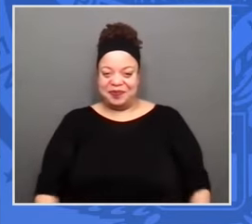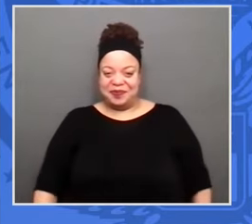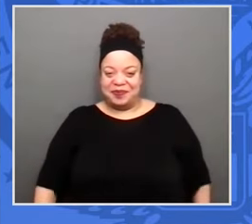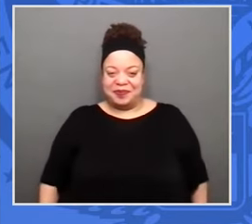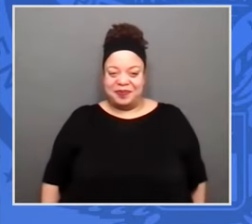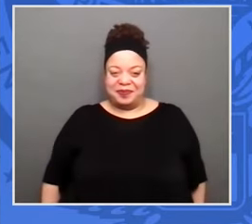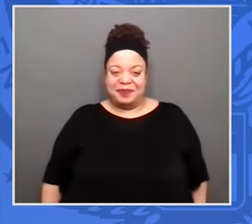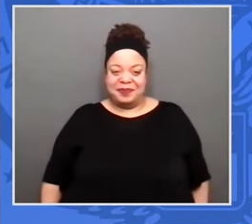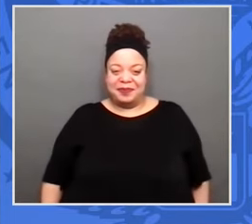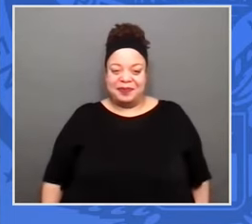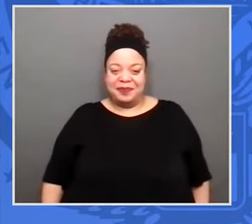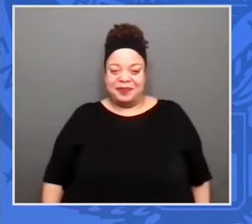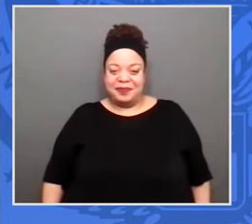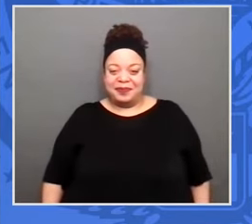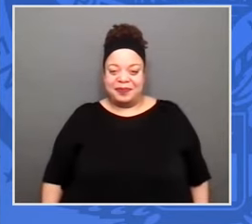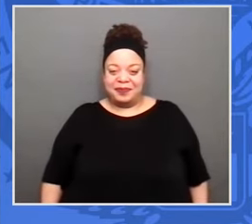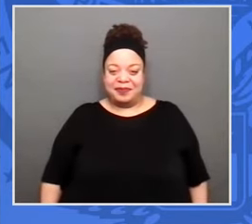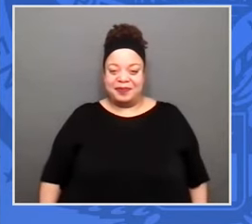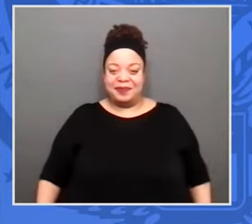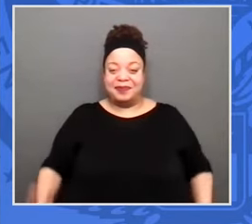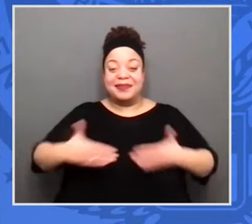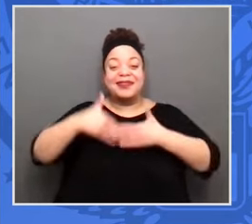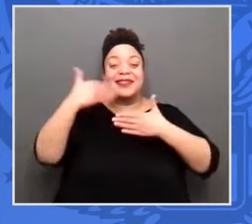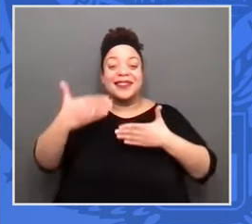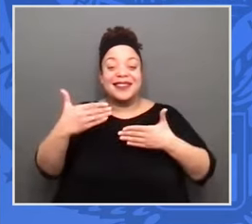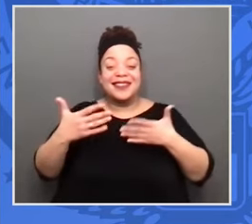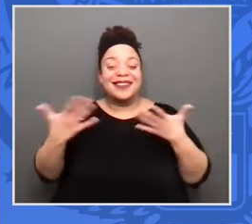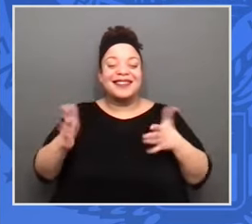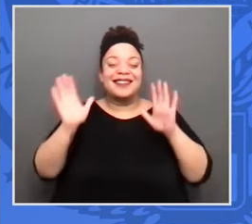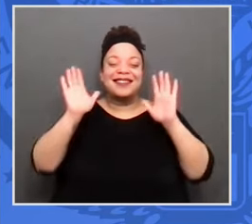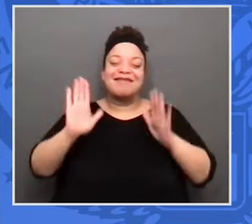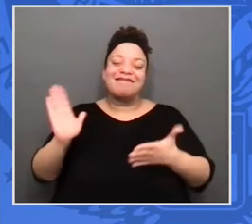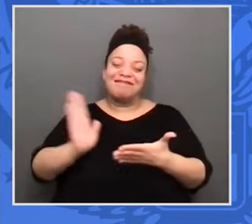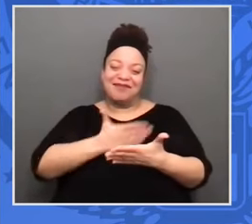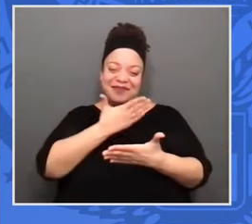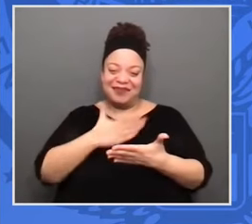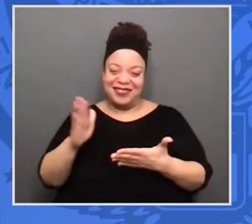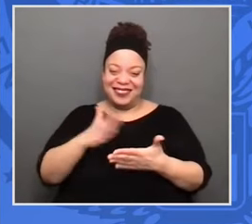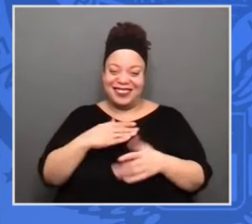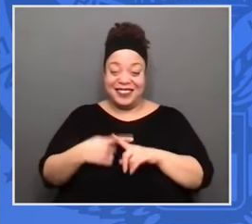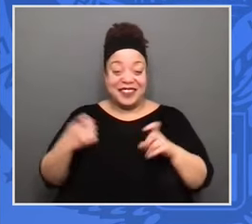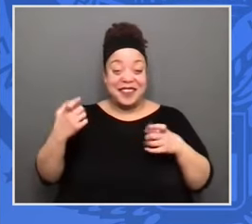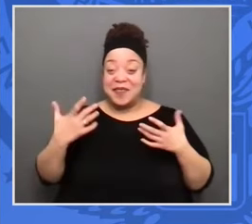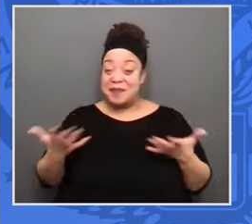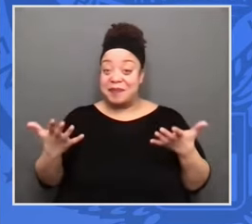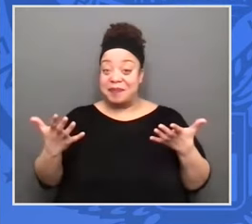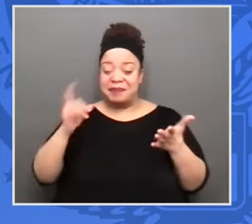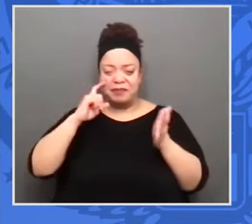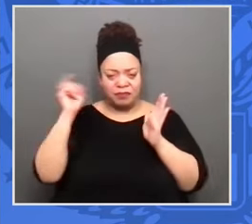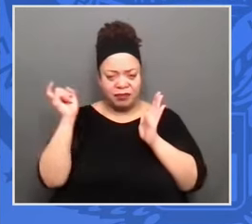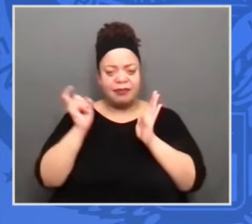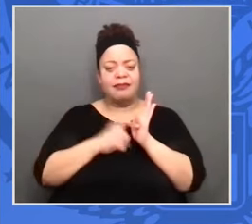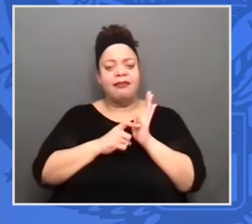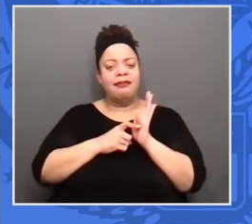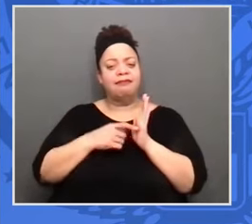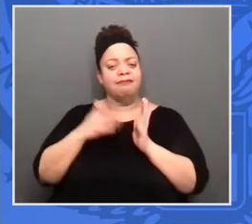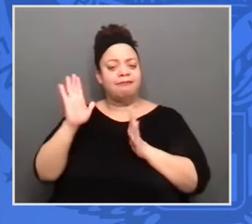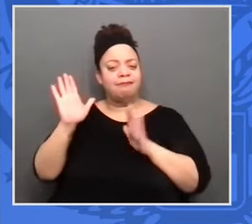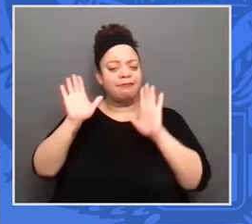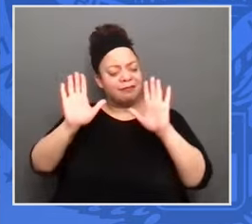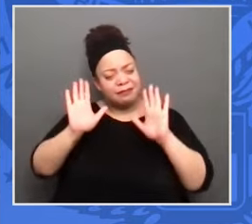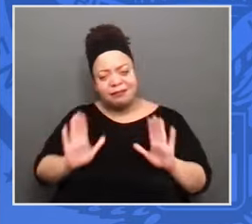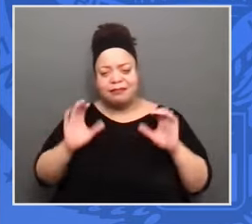Coming up, more great music, and we recognize outstanding service by our citizens on Celebrating America.